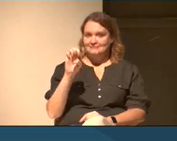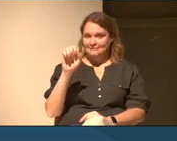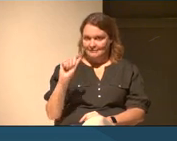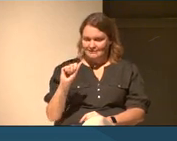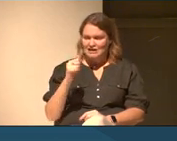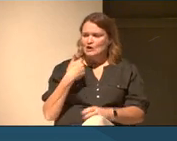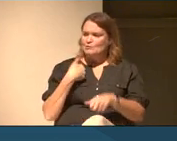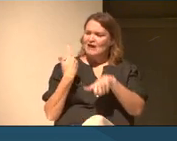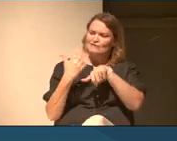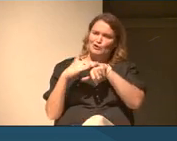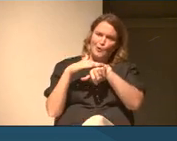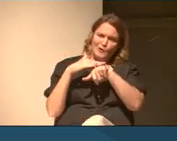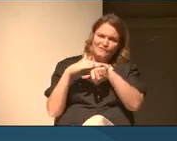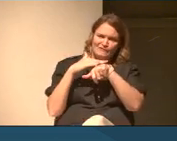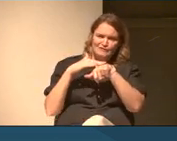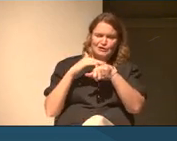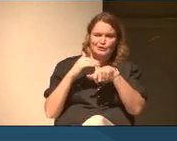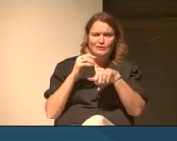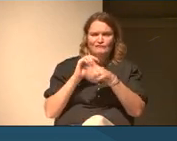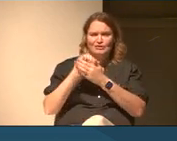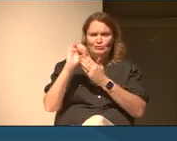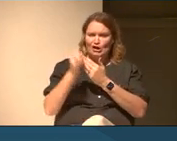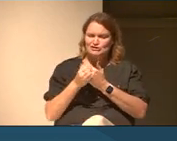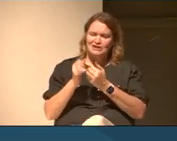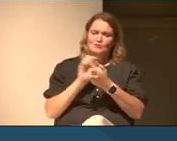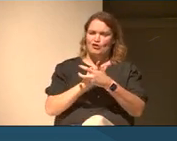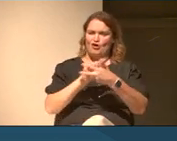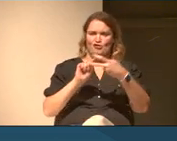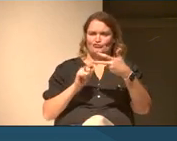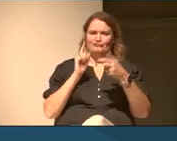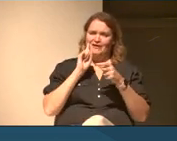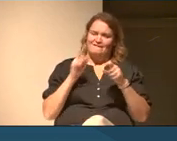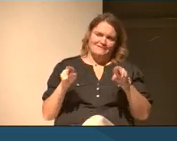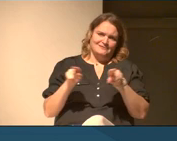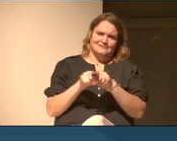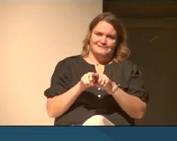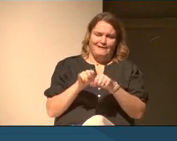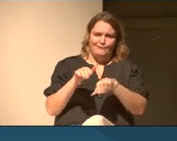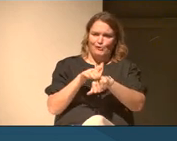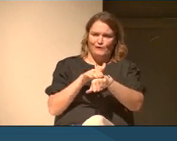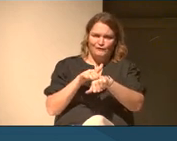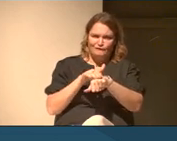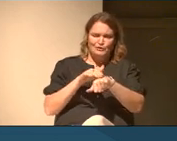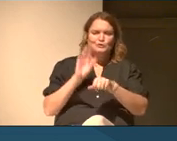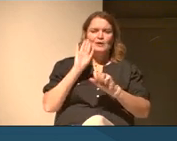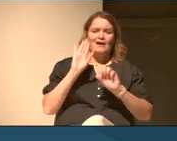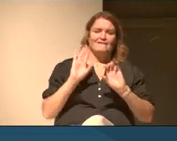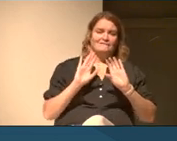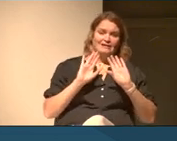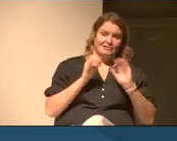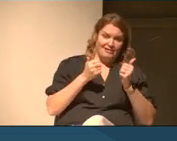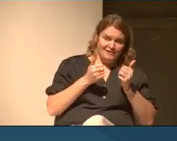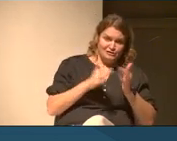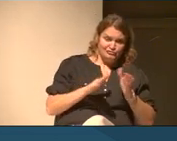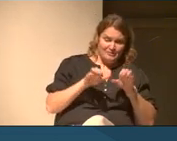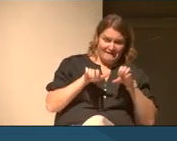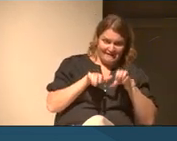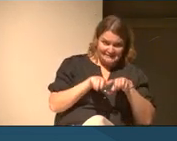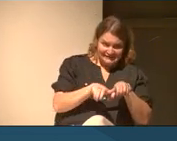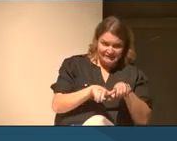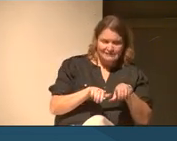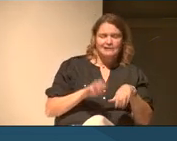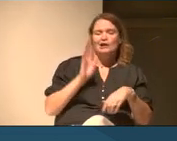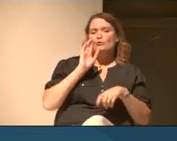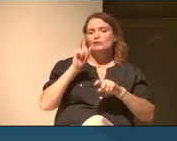overview of the project, but all three follow the same kind of overview. There's a classroom activity. In the classroom activity, it ranges